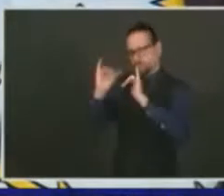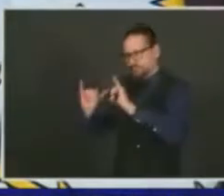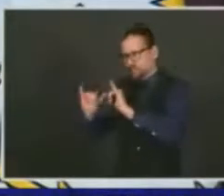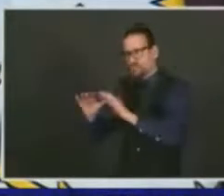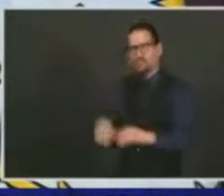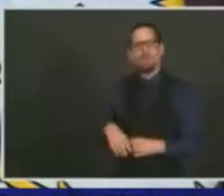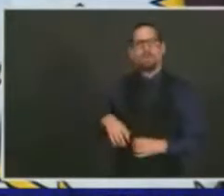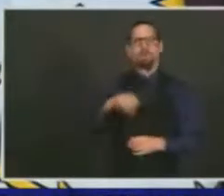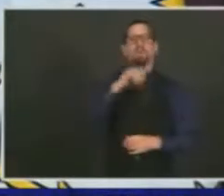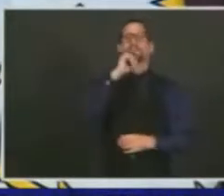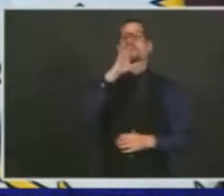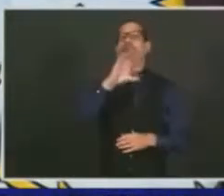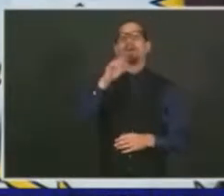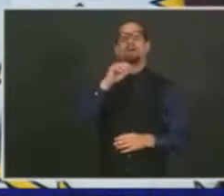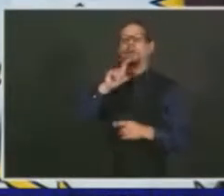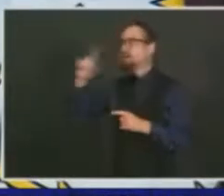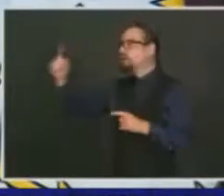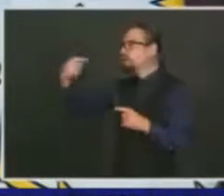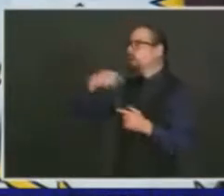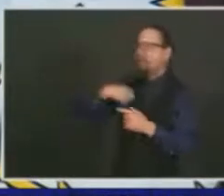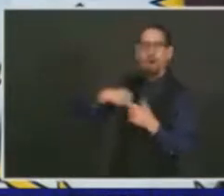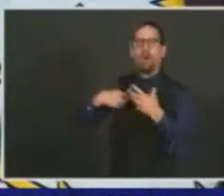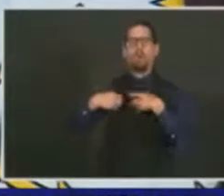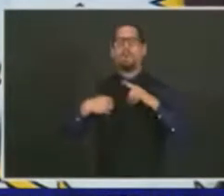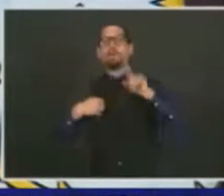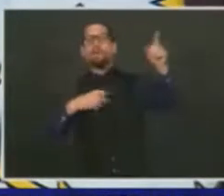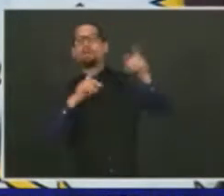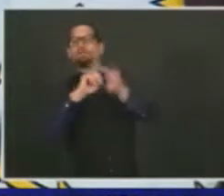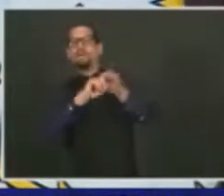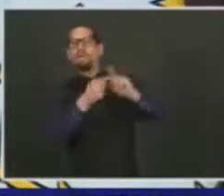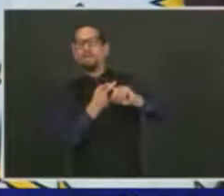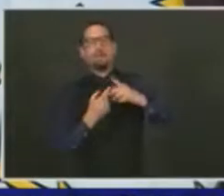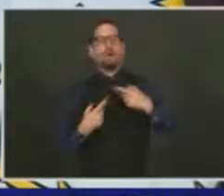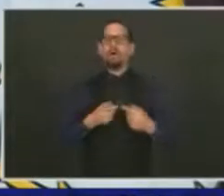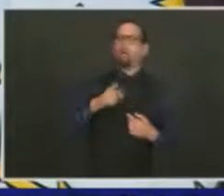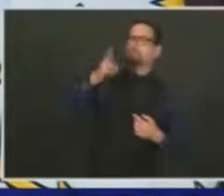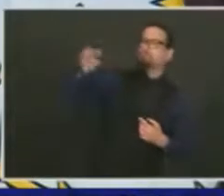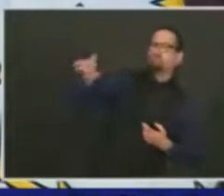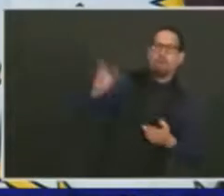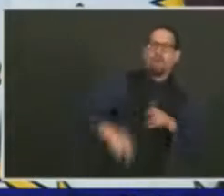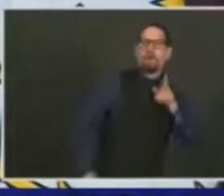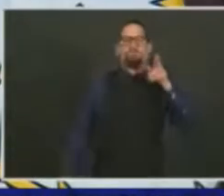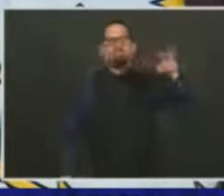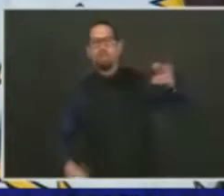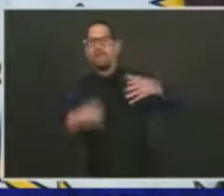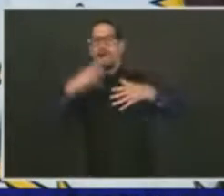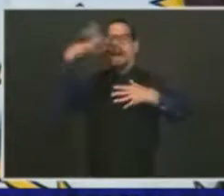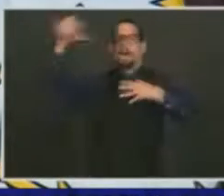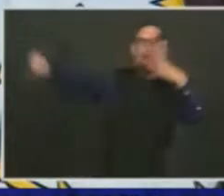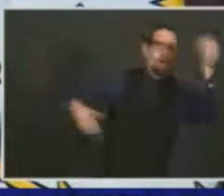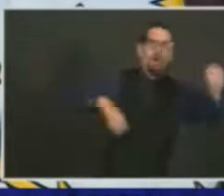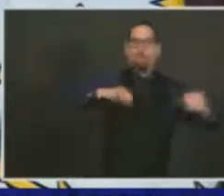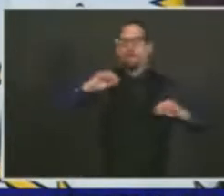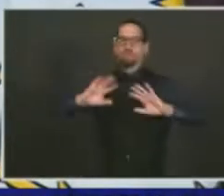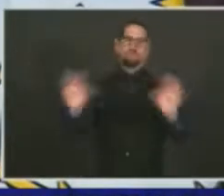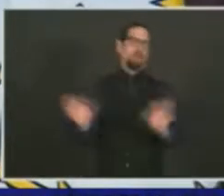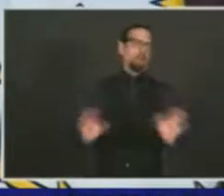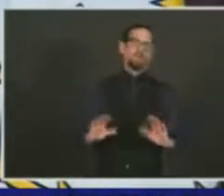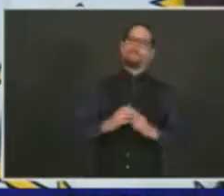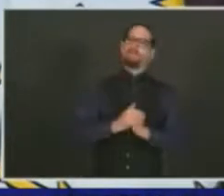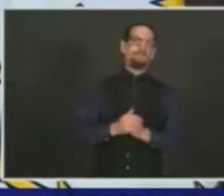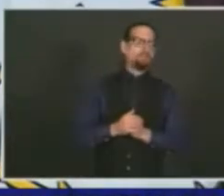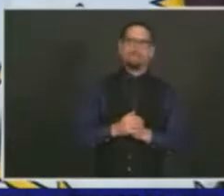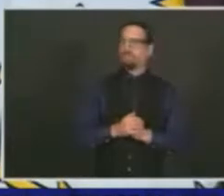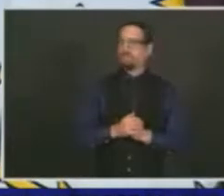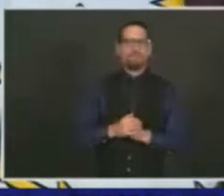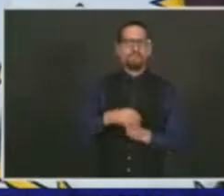some of the things that means we're not going to be doing? You don't need to go watch a sports